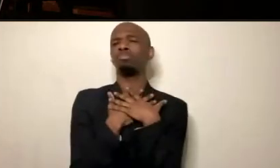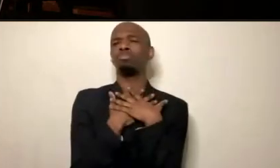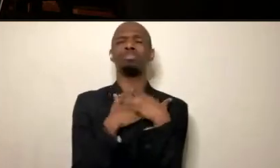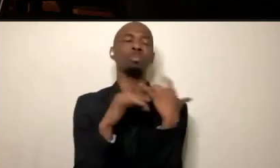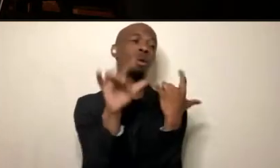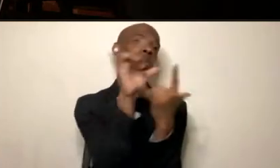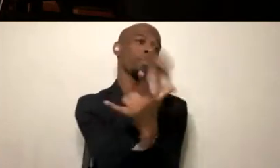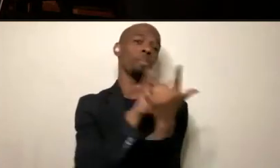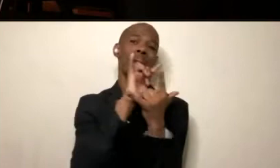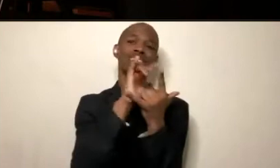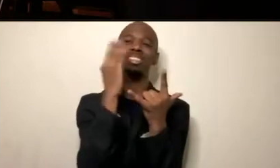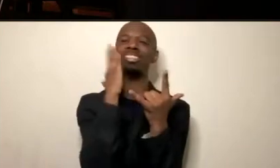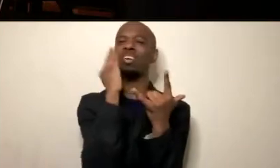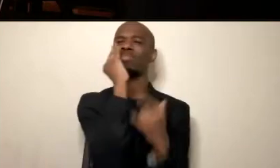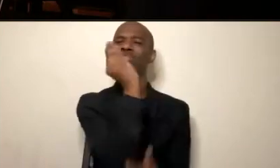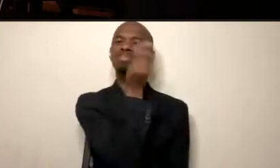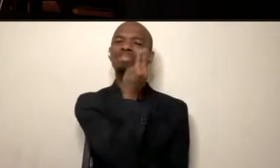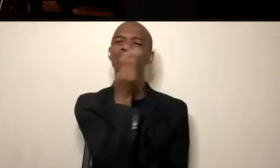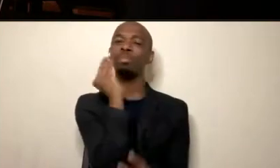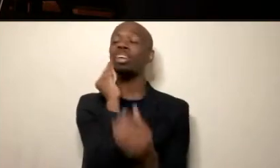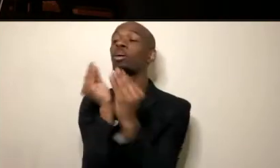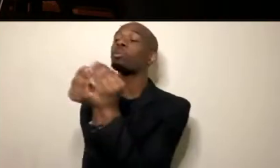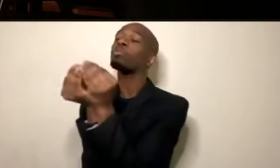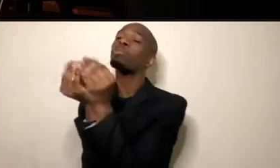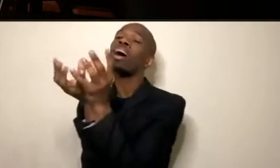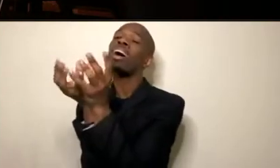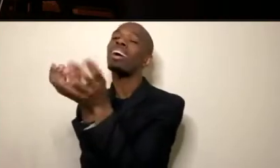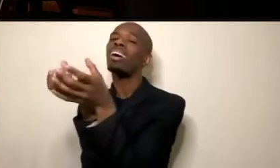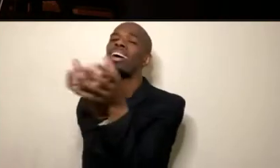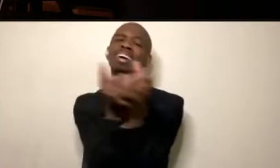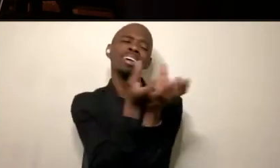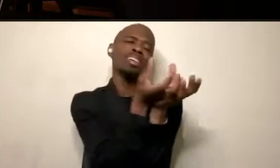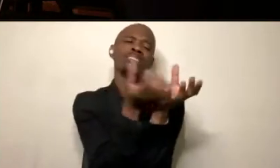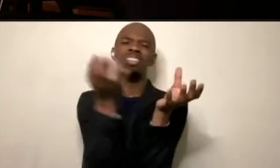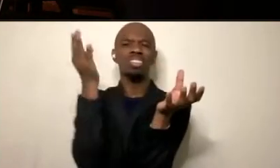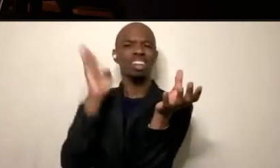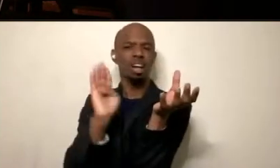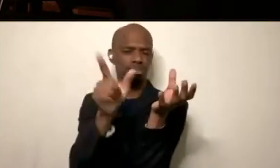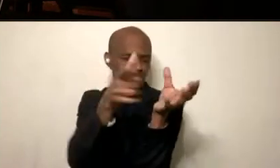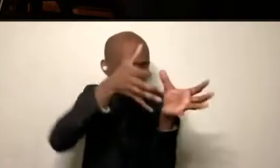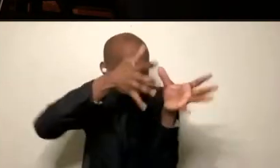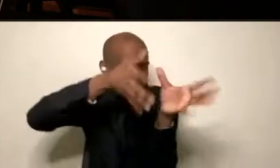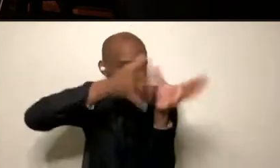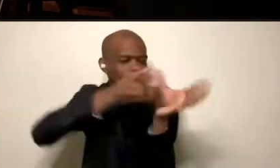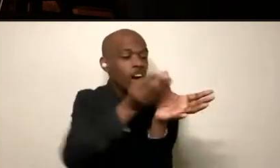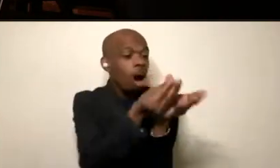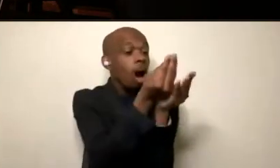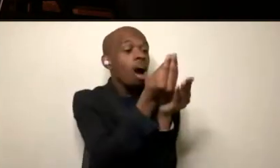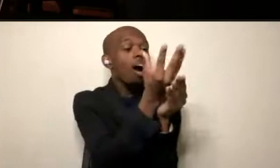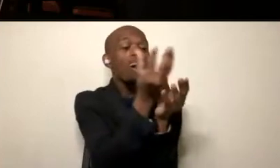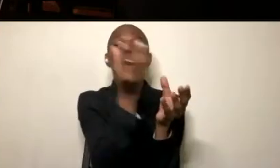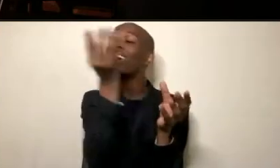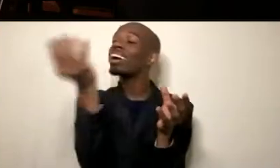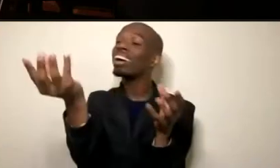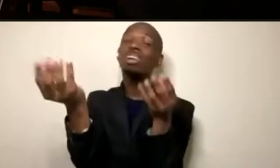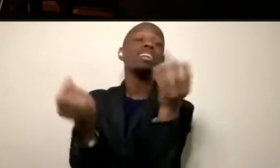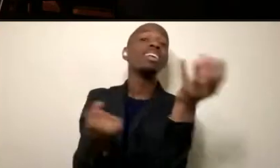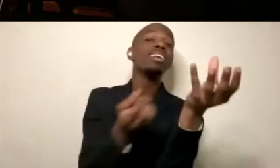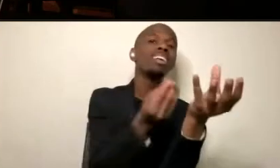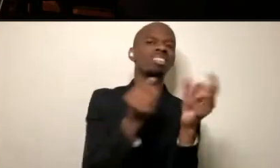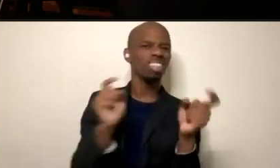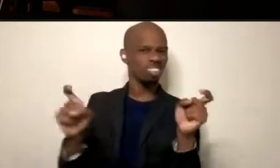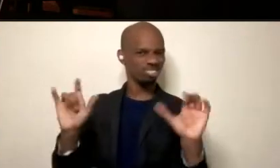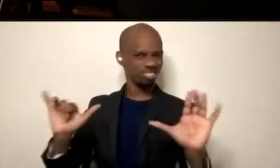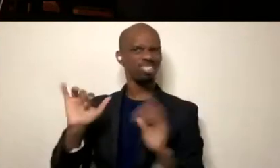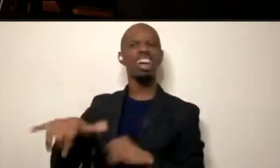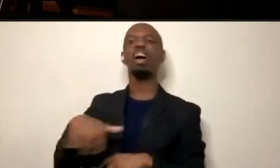there, decided I'm going to make that flower look like that and that flower. So back to what you're saying, yes, it's all about healing. How do we come together? You